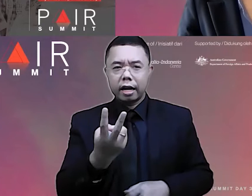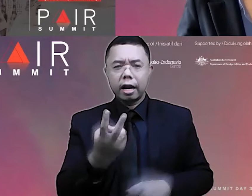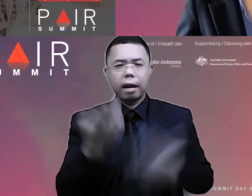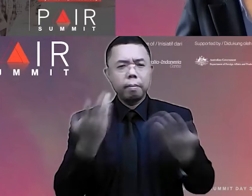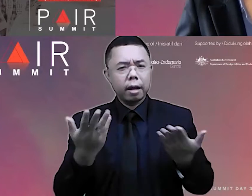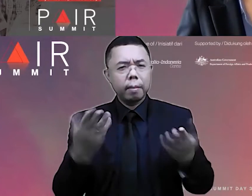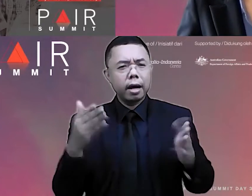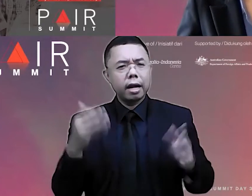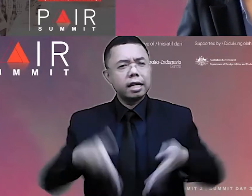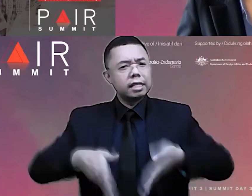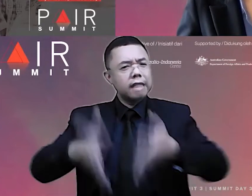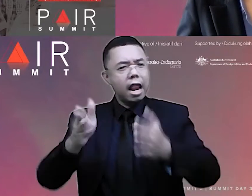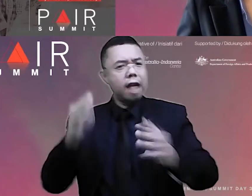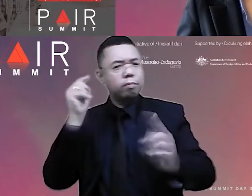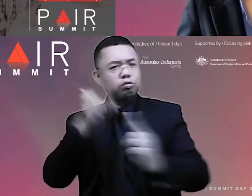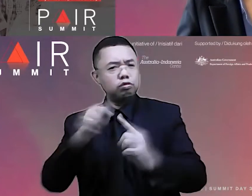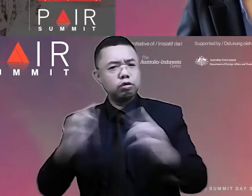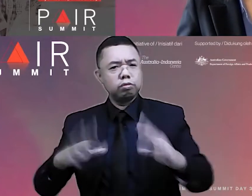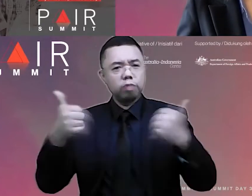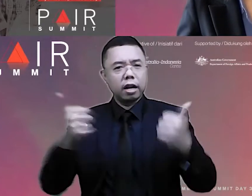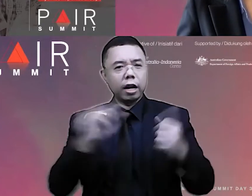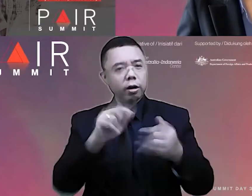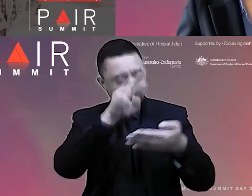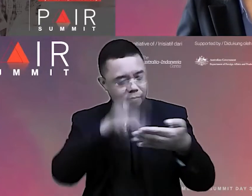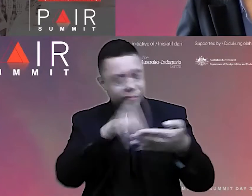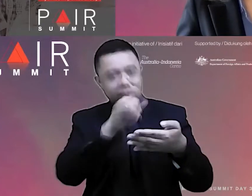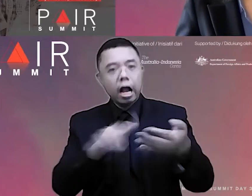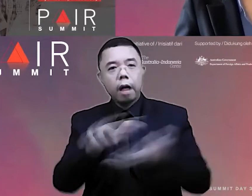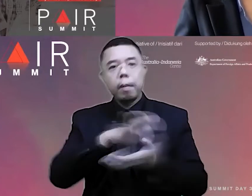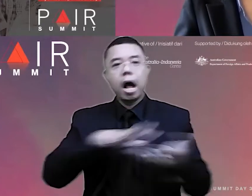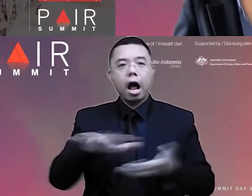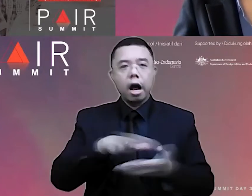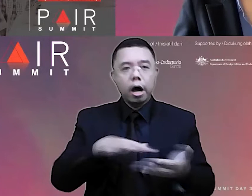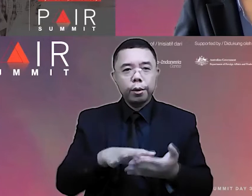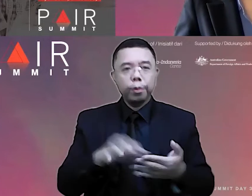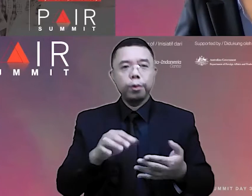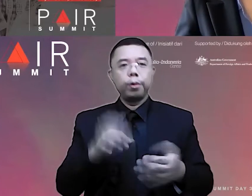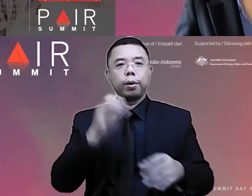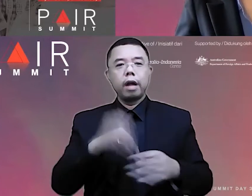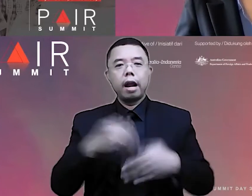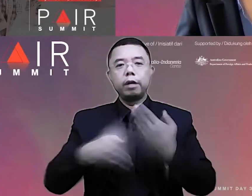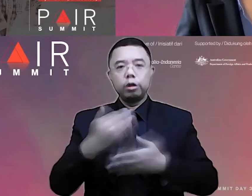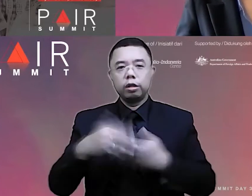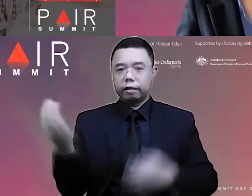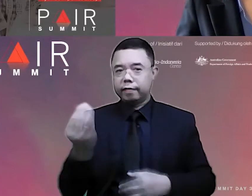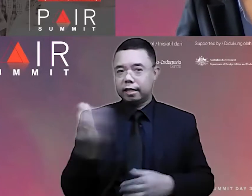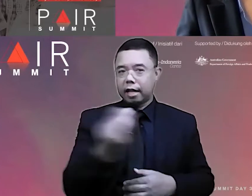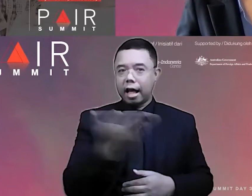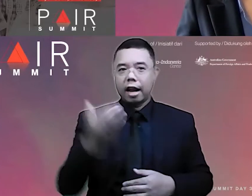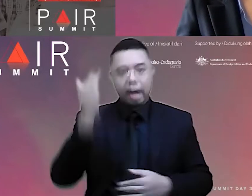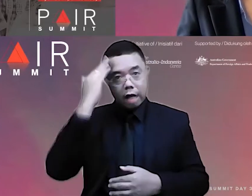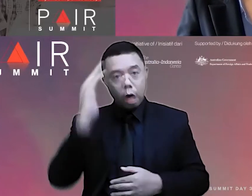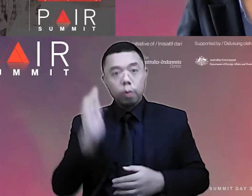pandemic's impact on the tourism industry. Now, you know that the severe travel restrictions that were imposed by